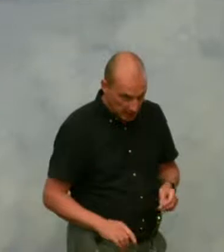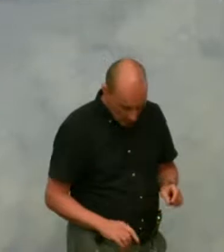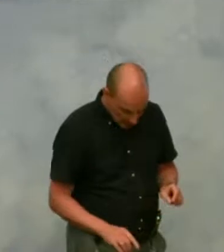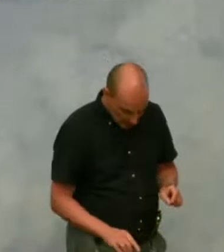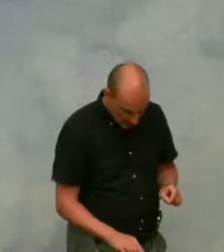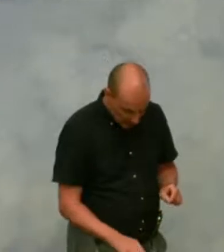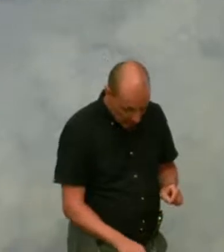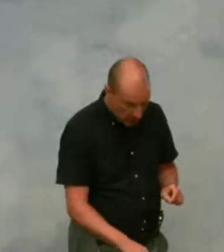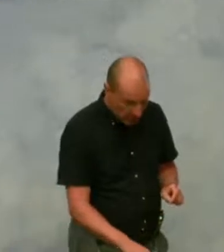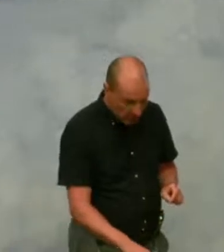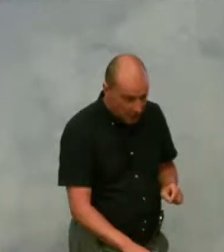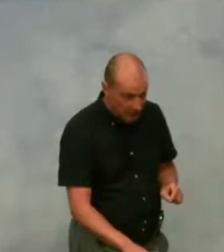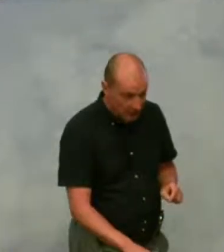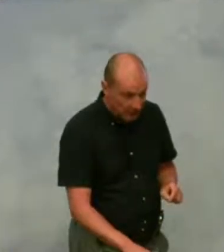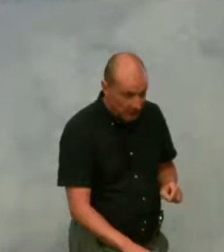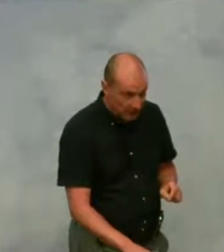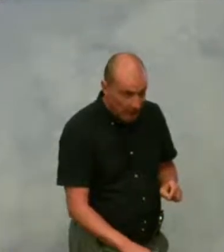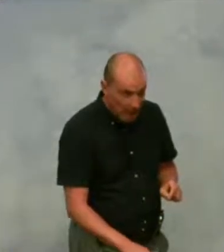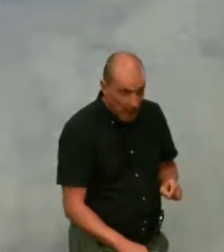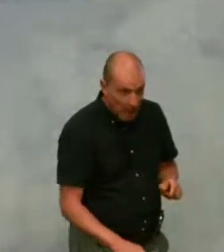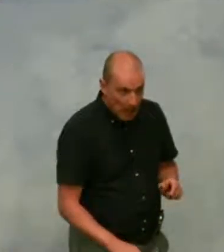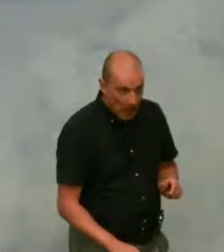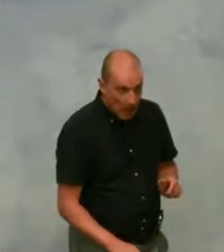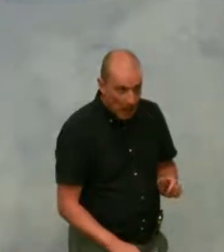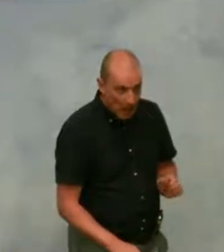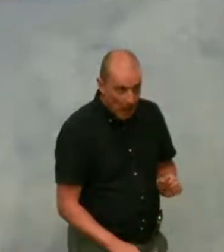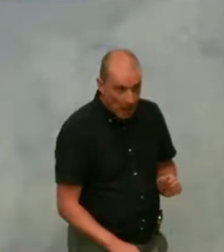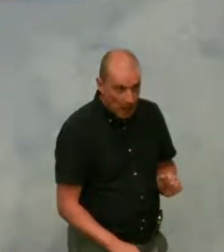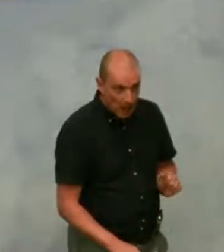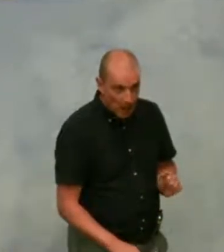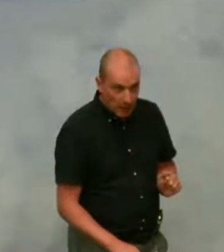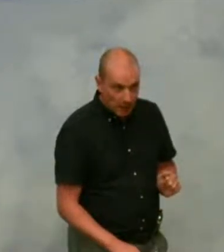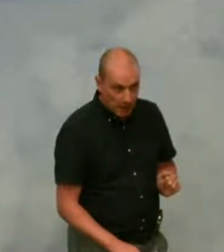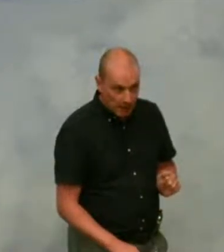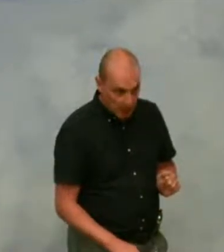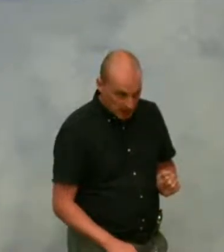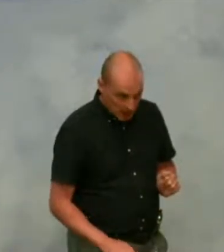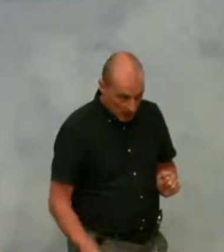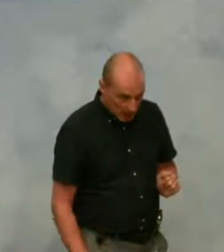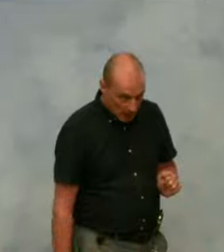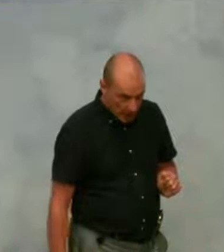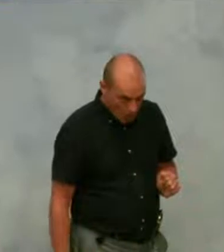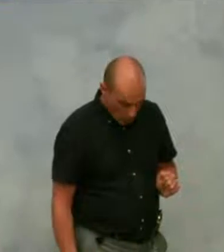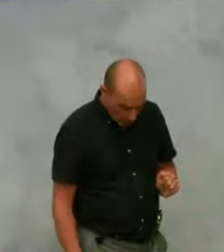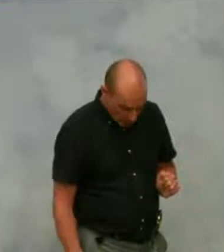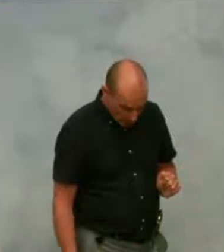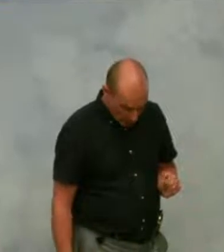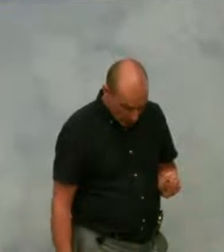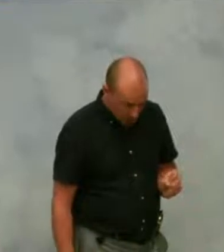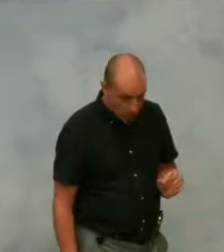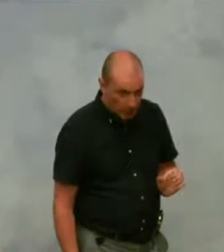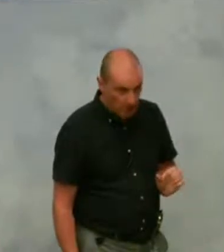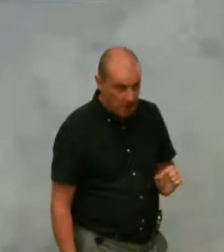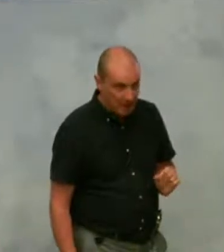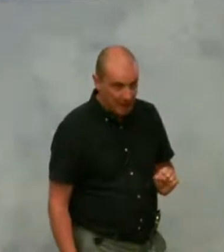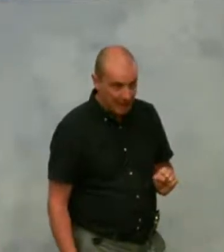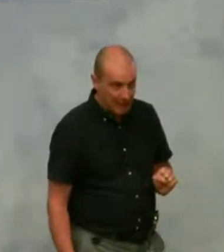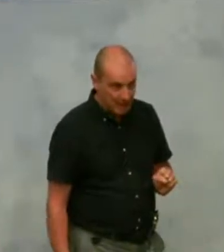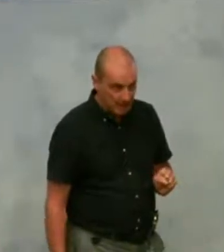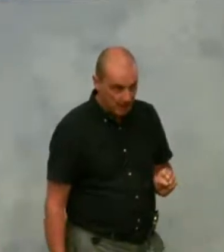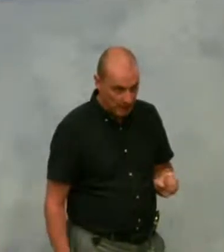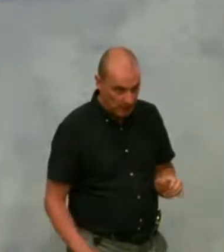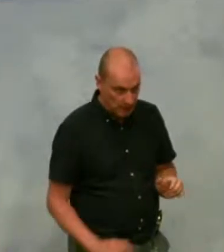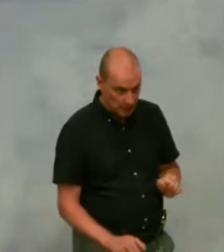Okay, so I have a follow-up question, if I may. Absolutely. Thank you, Chair. Are they Windows